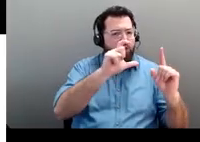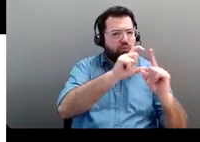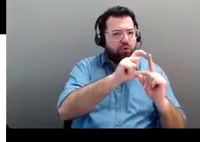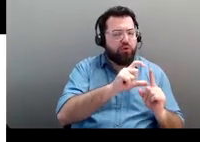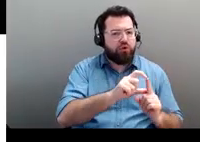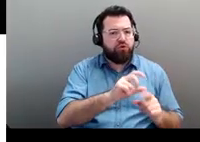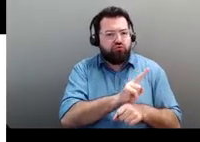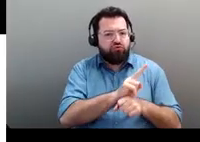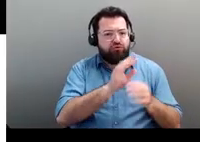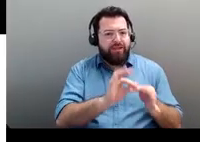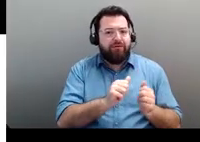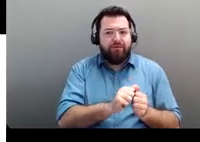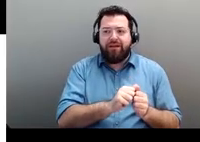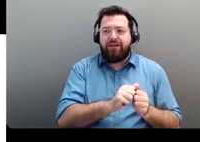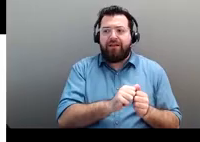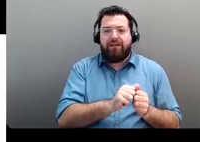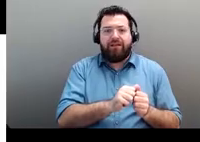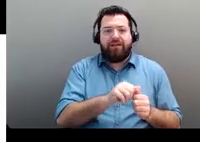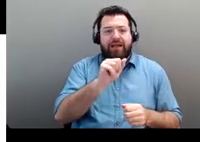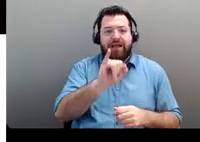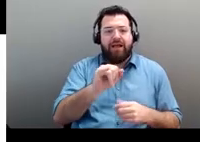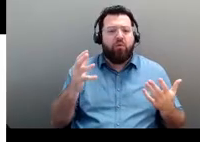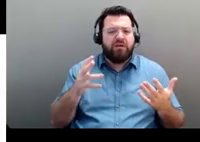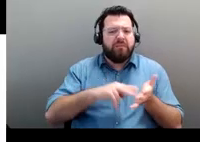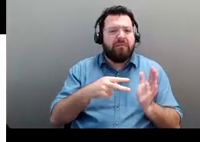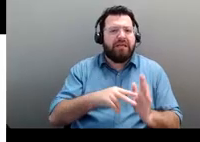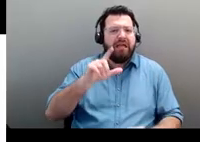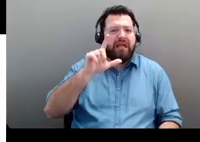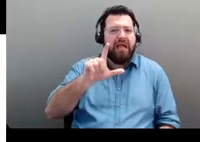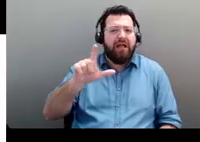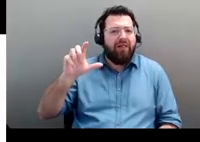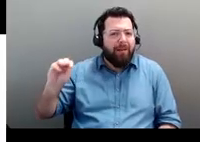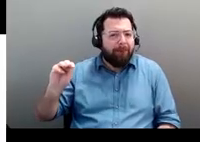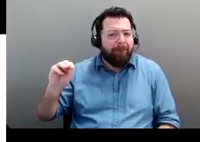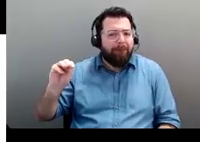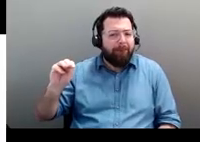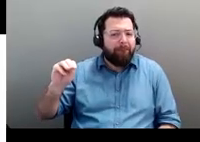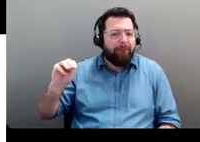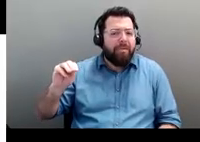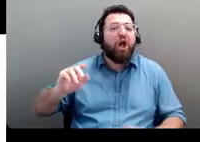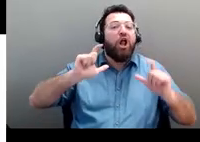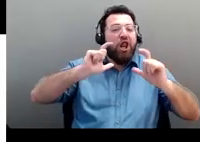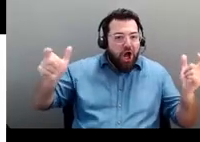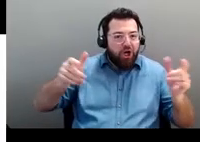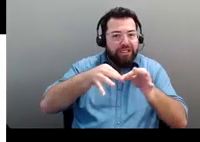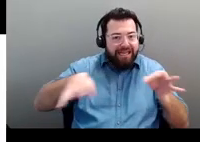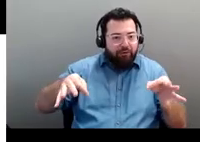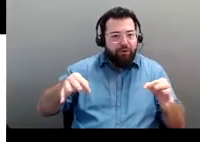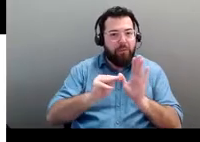what does, LLM stand for? Large language models, right? Um, what